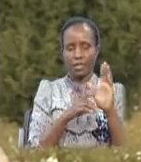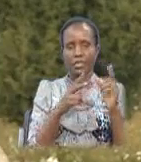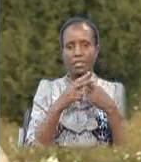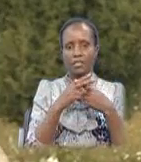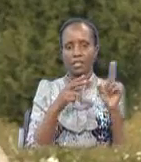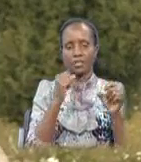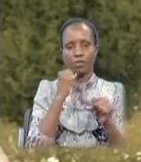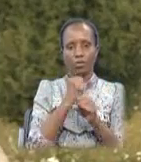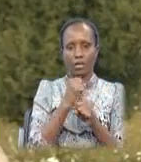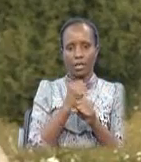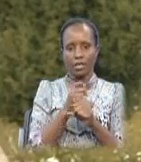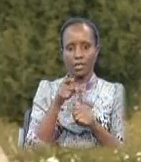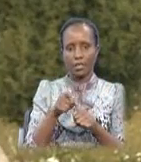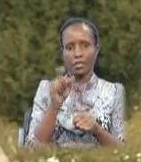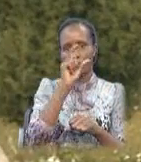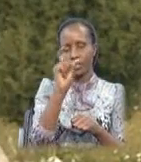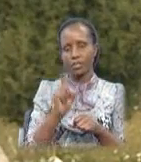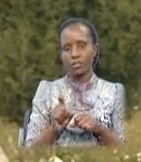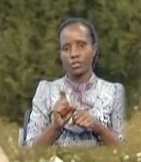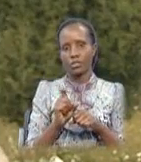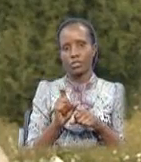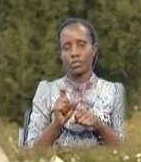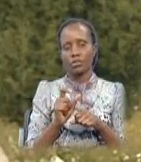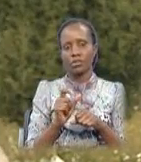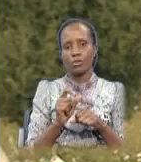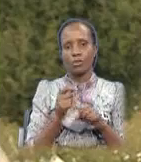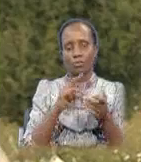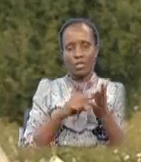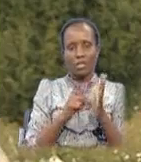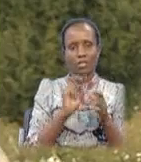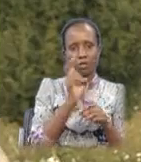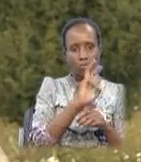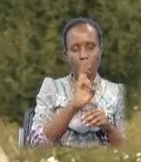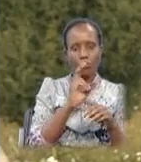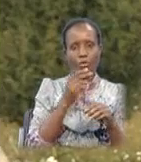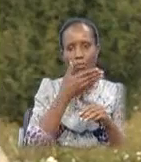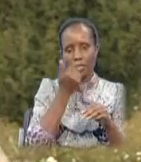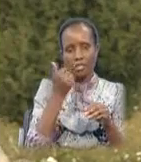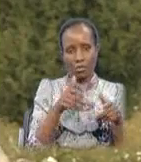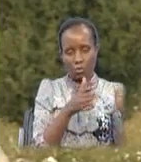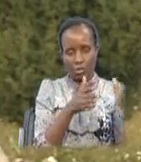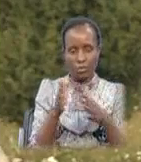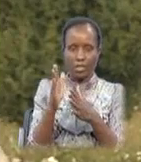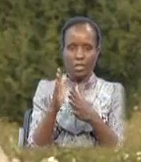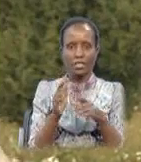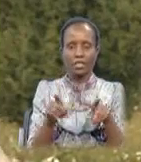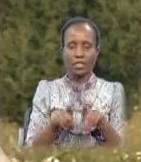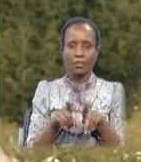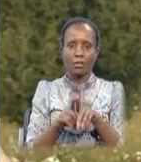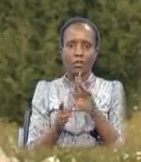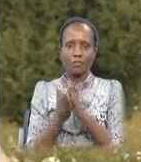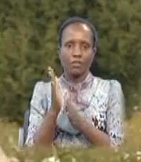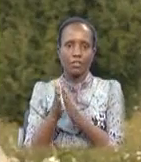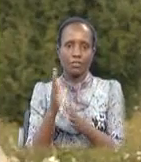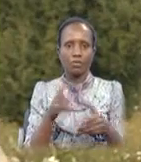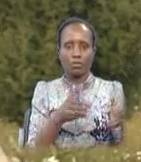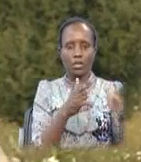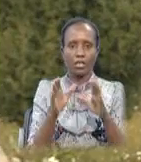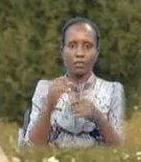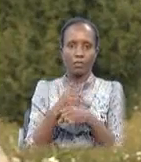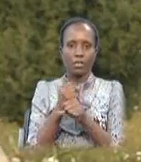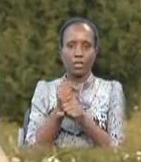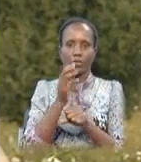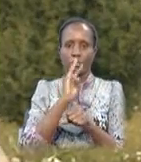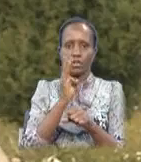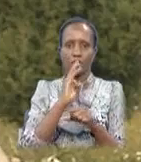started work in this region. We had to devise different ways and best ways and prudent ways of harnessing this water